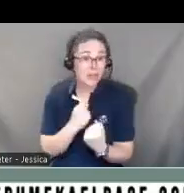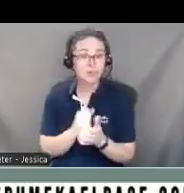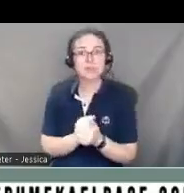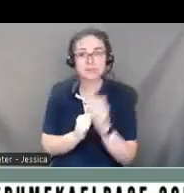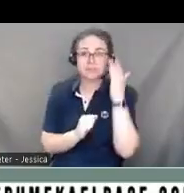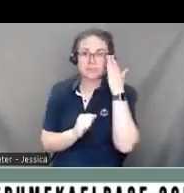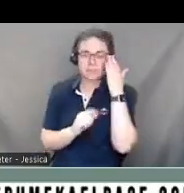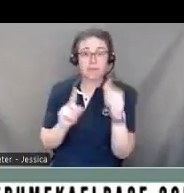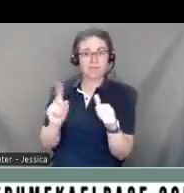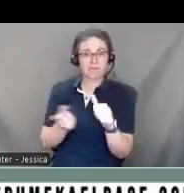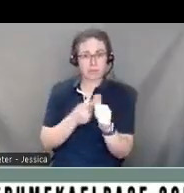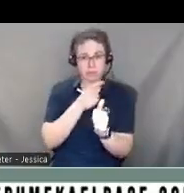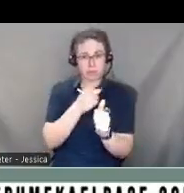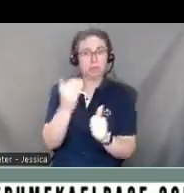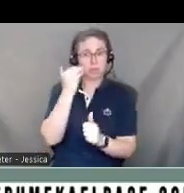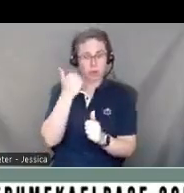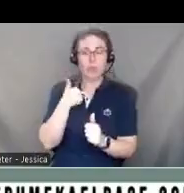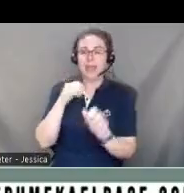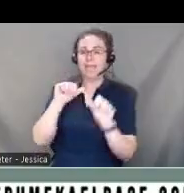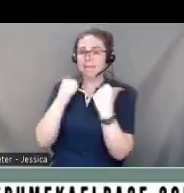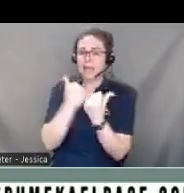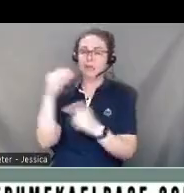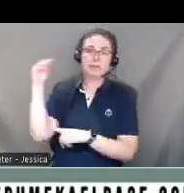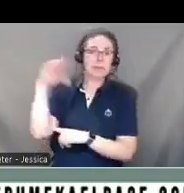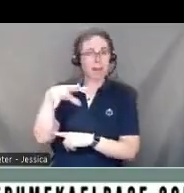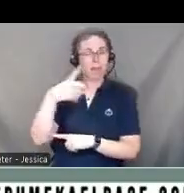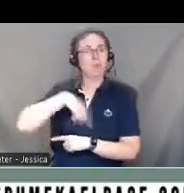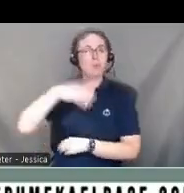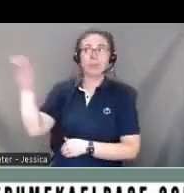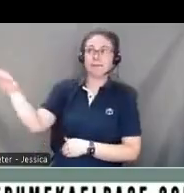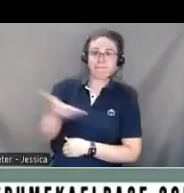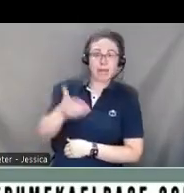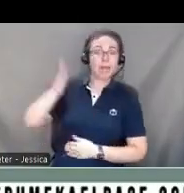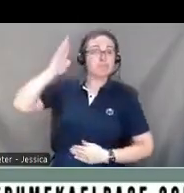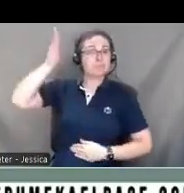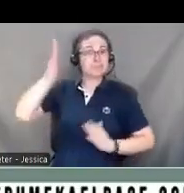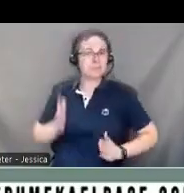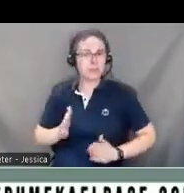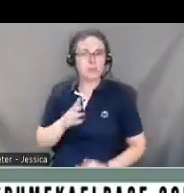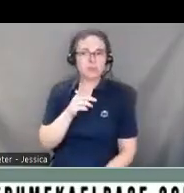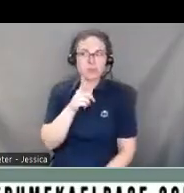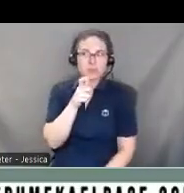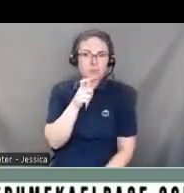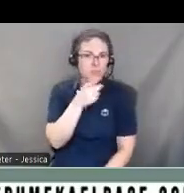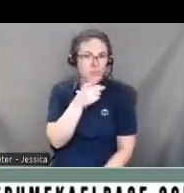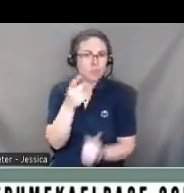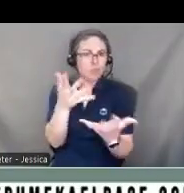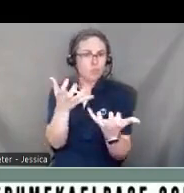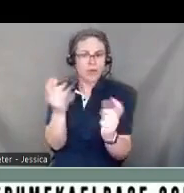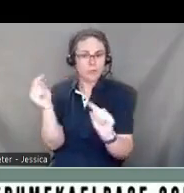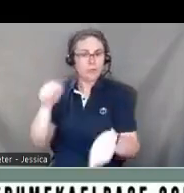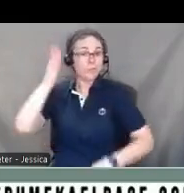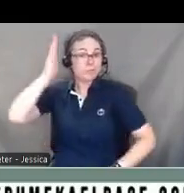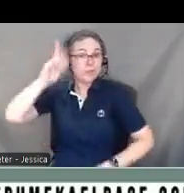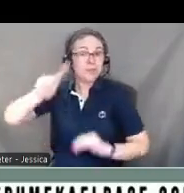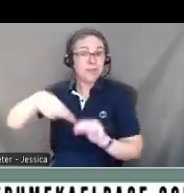is, we have Agency Spotlight. We bring speakers here. Who would you like to come speak about their